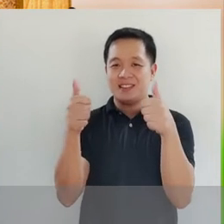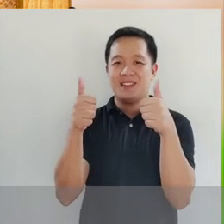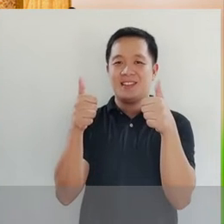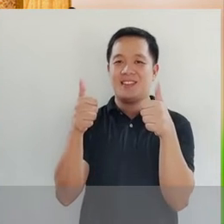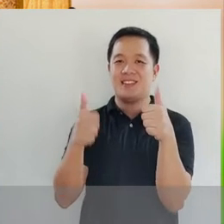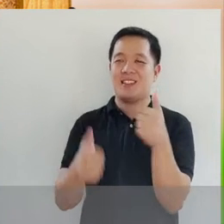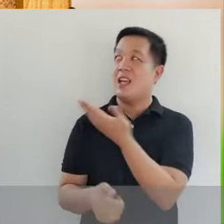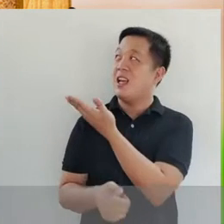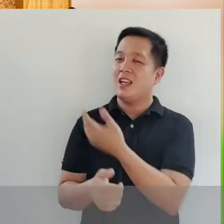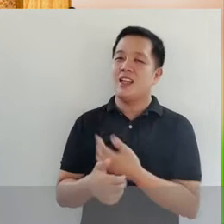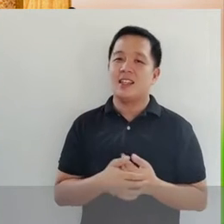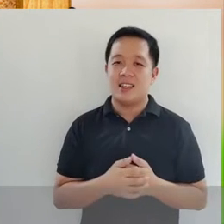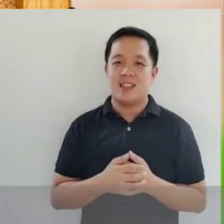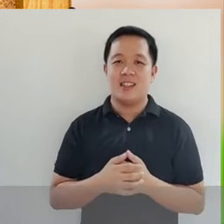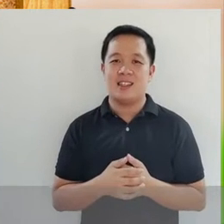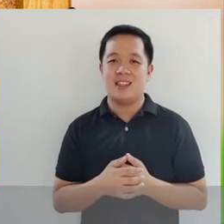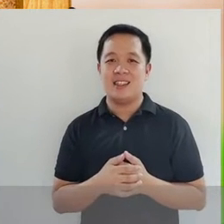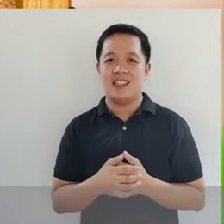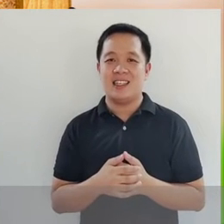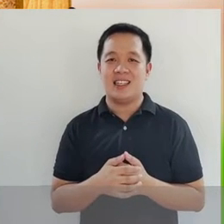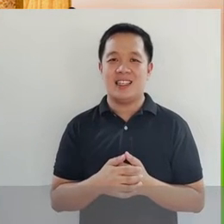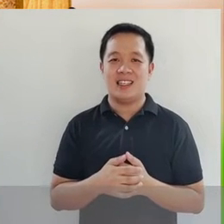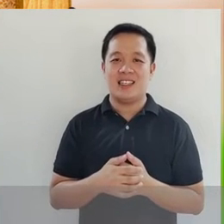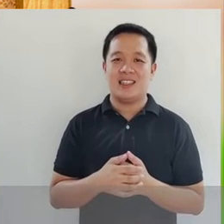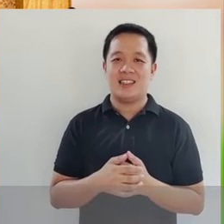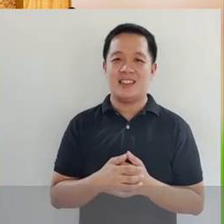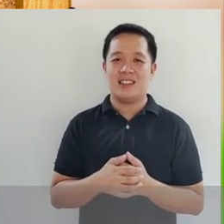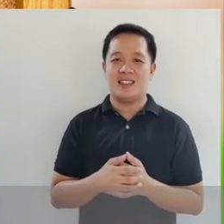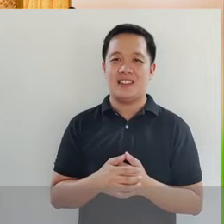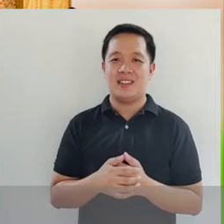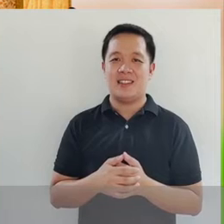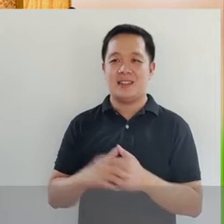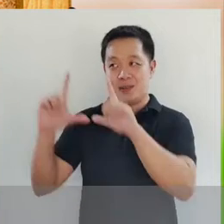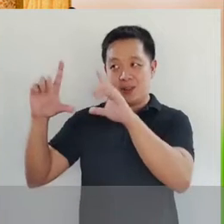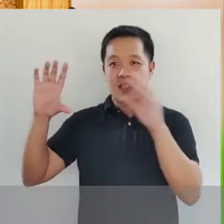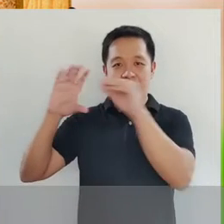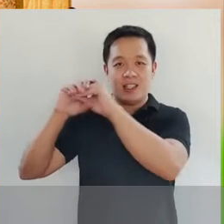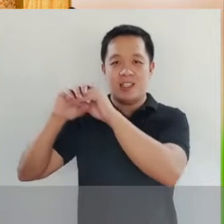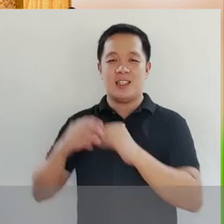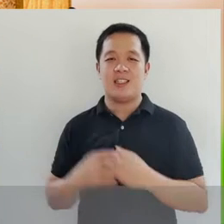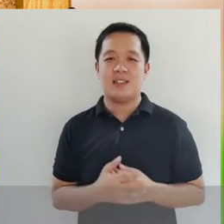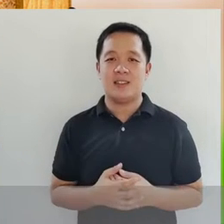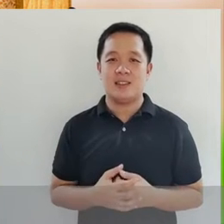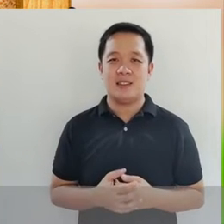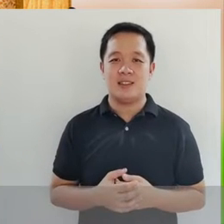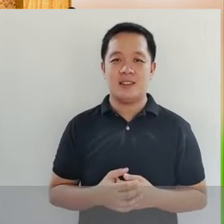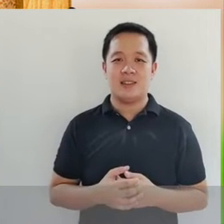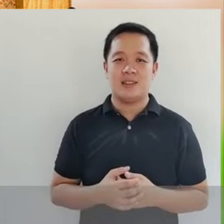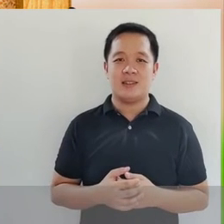All right, this one. Let us paste it now.